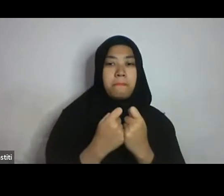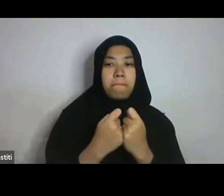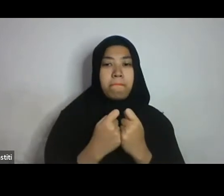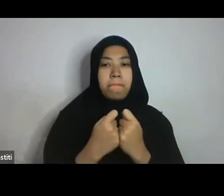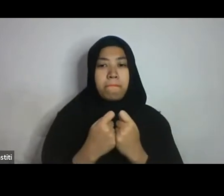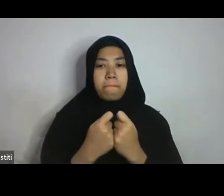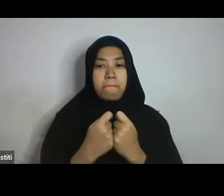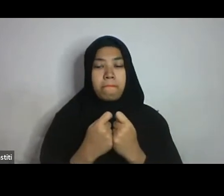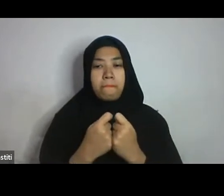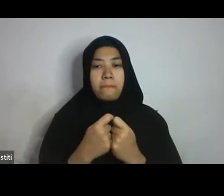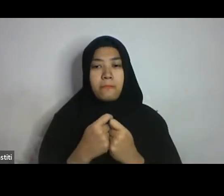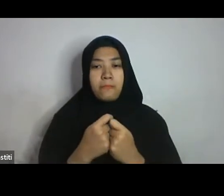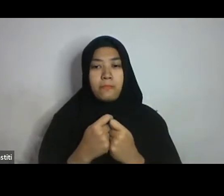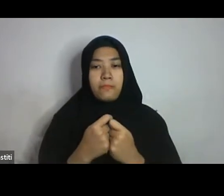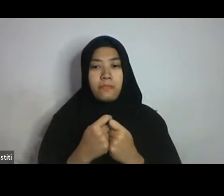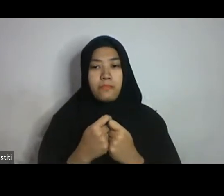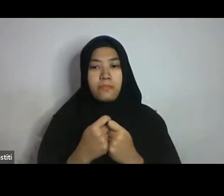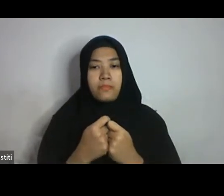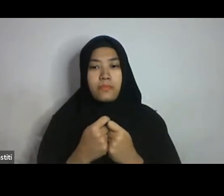anggotanya terdiri dari